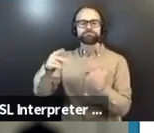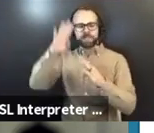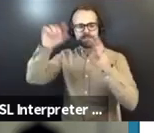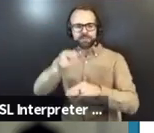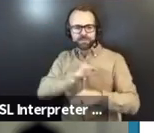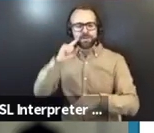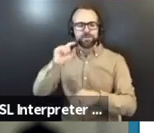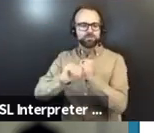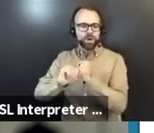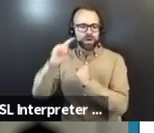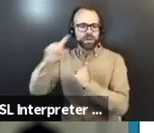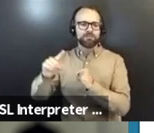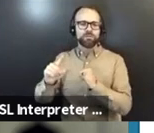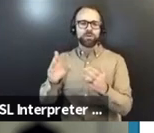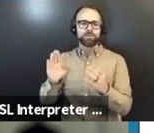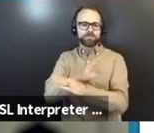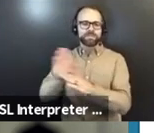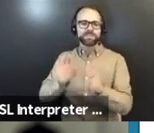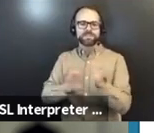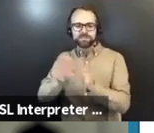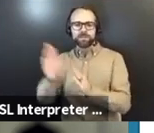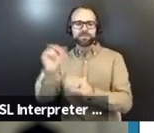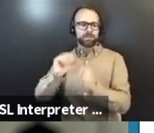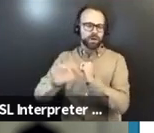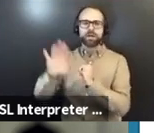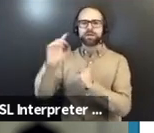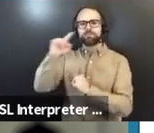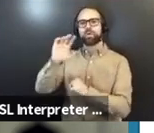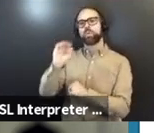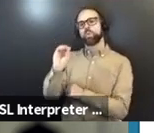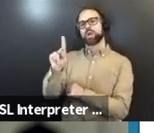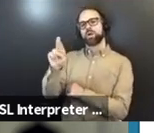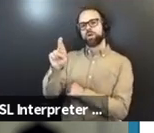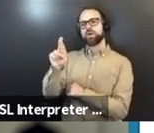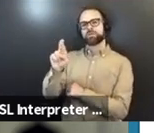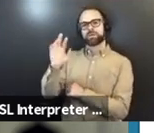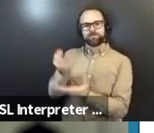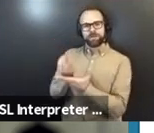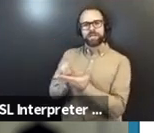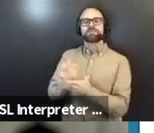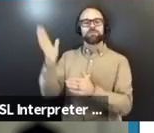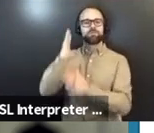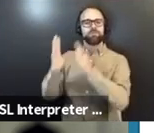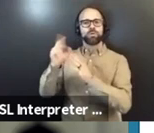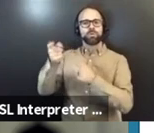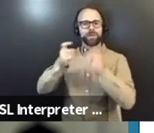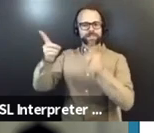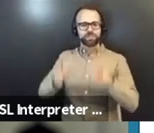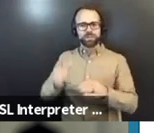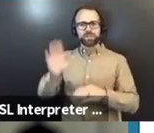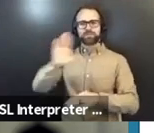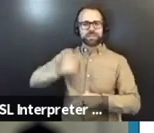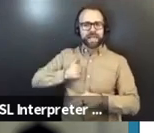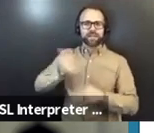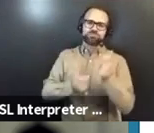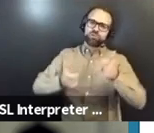over 20 years experience in business development and marketing to his role at OKR Financial. He's the former managing director of Canada's largest consulting